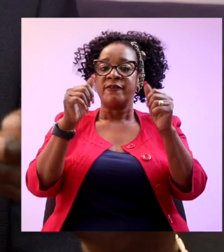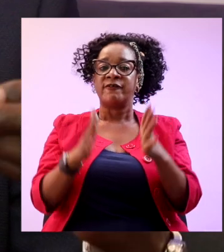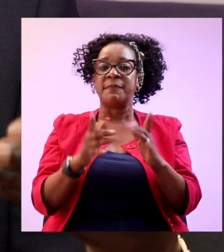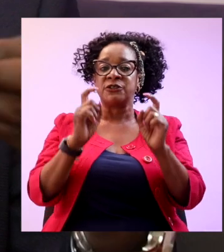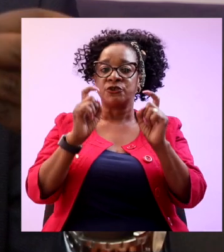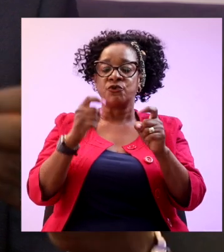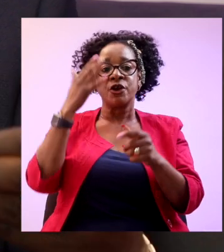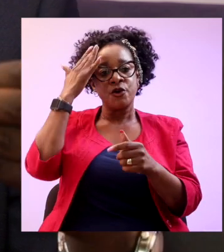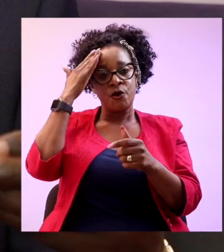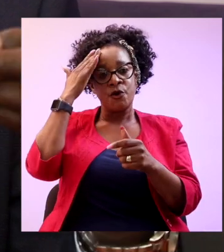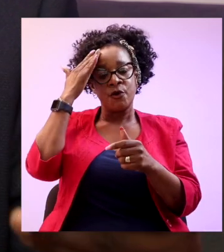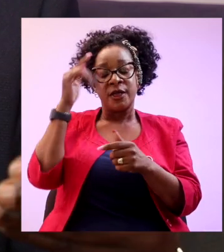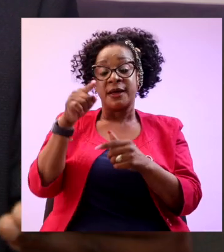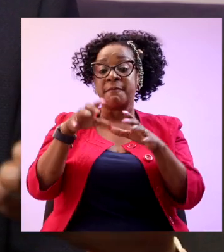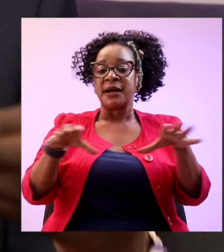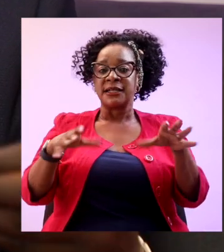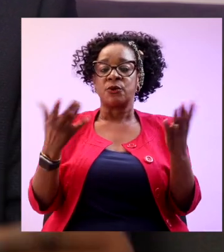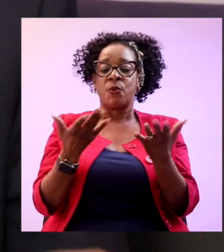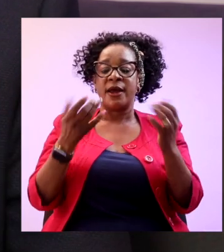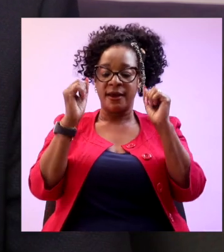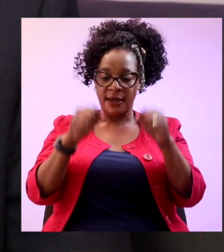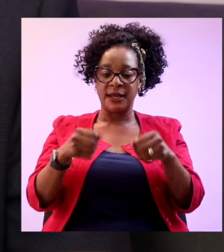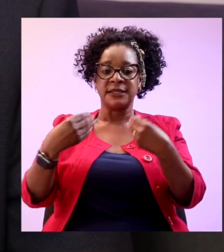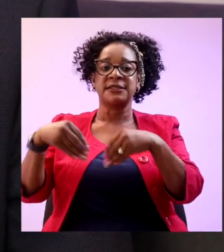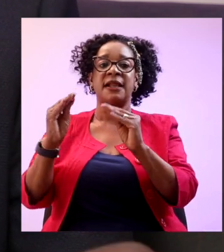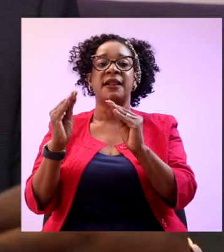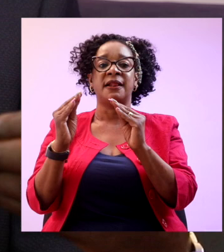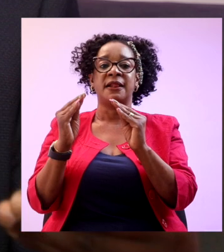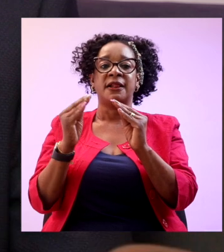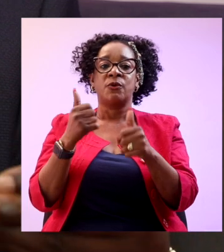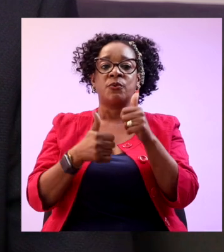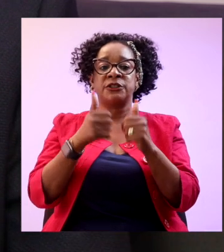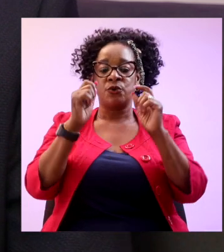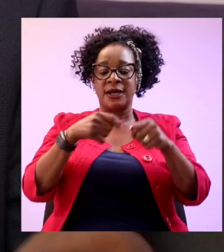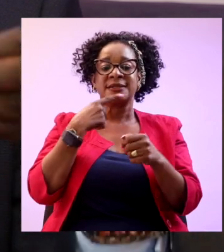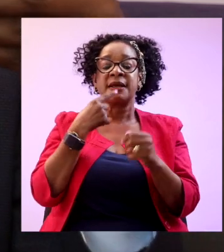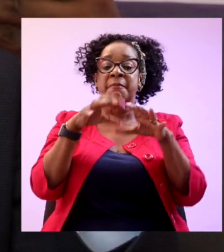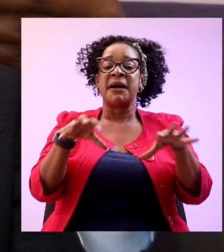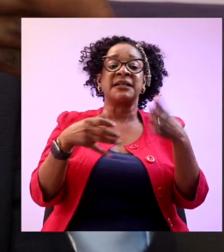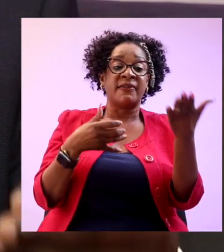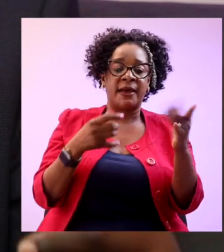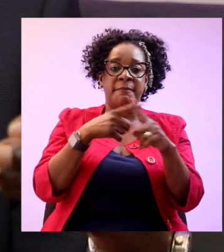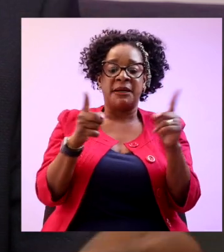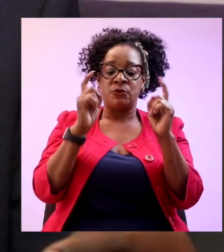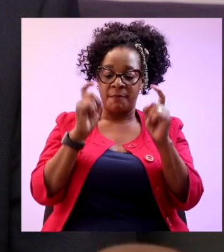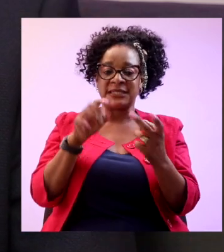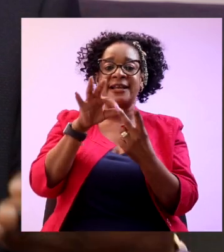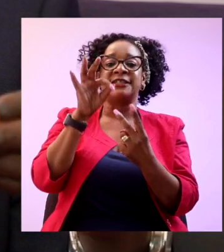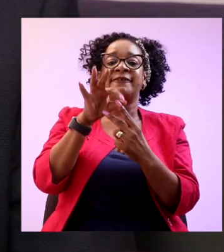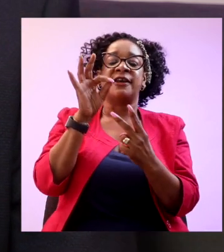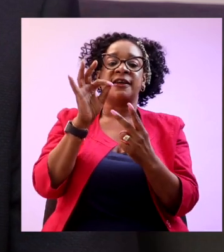farmers get to know that there is market and where is that market. You know, you can be saying there is a market, but we want to identify the